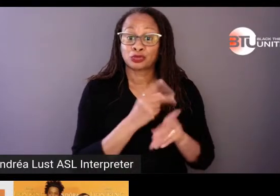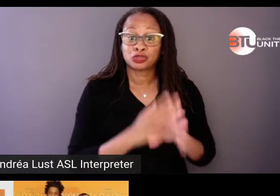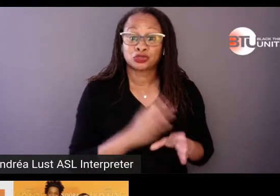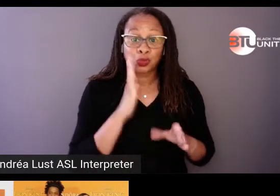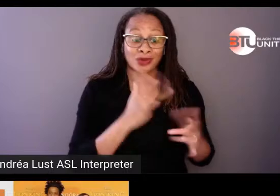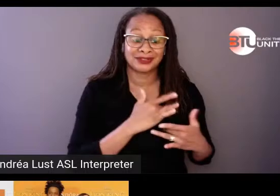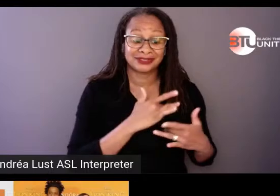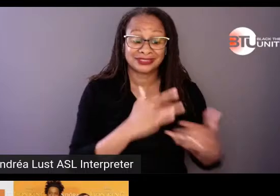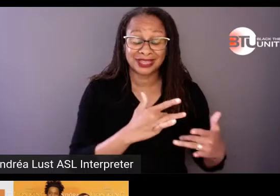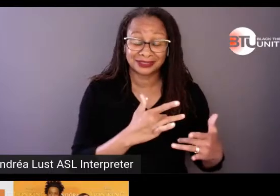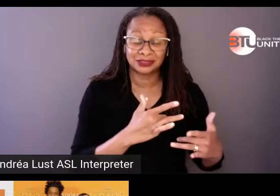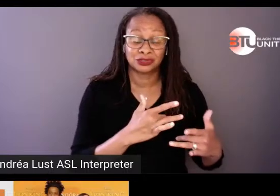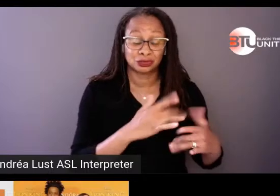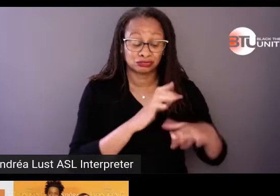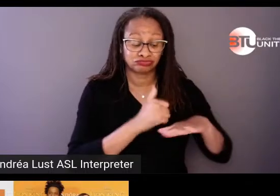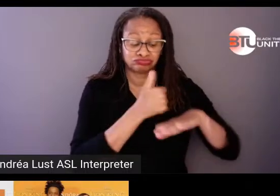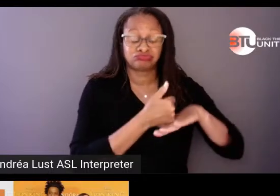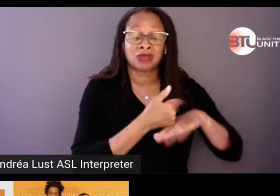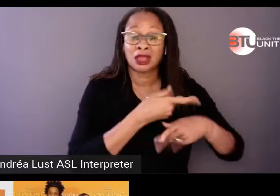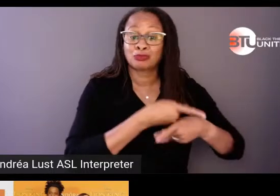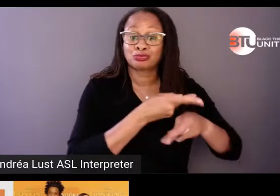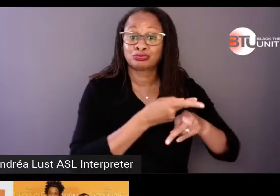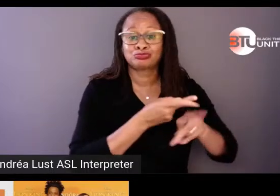production entity.